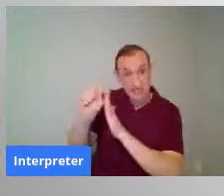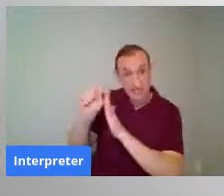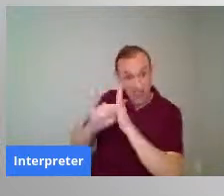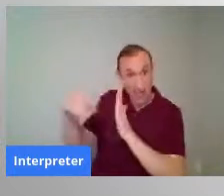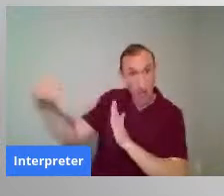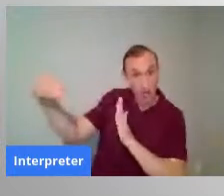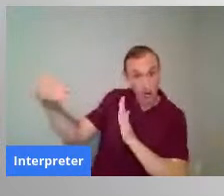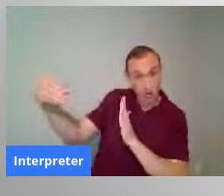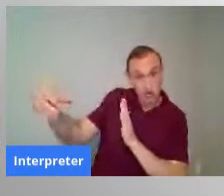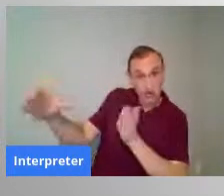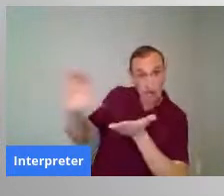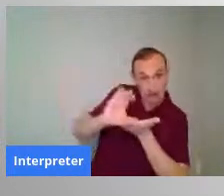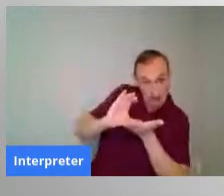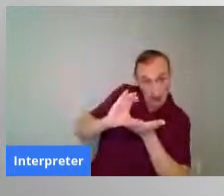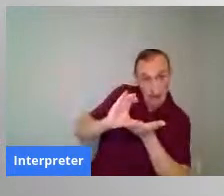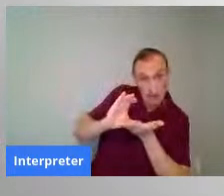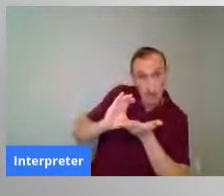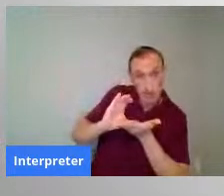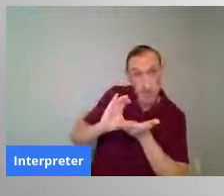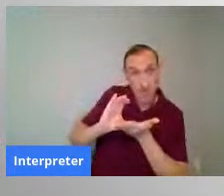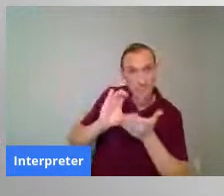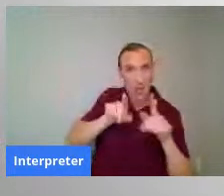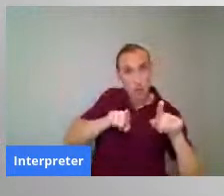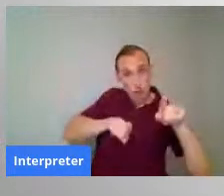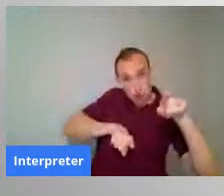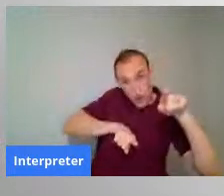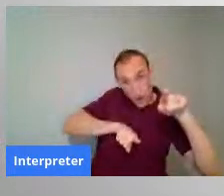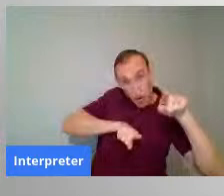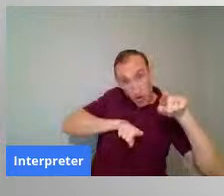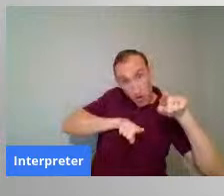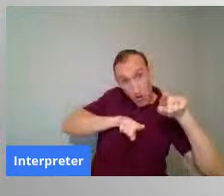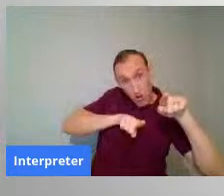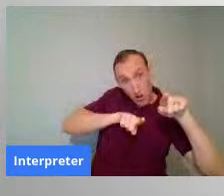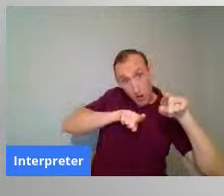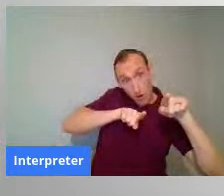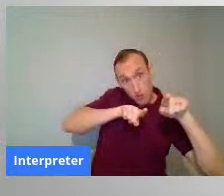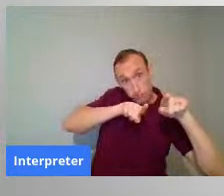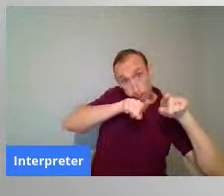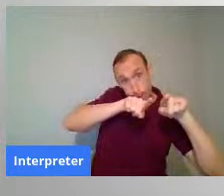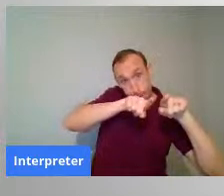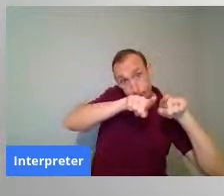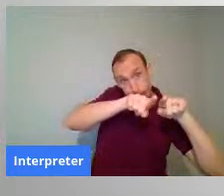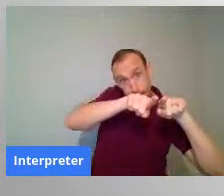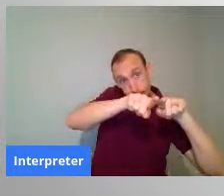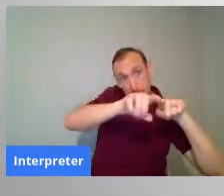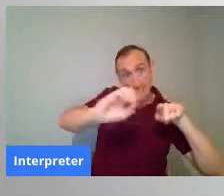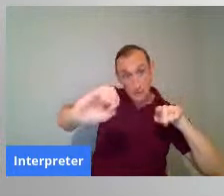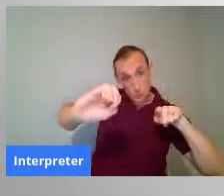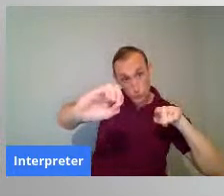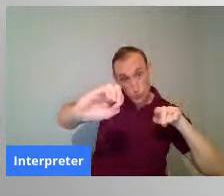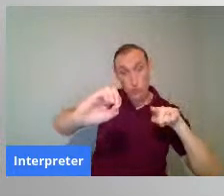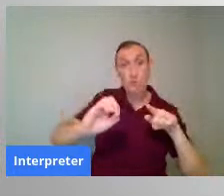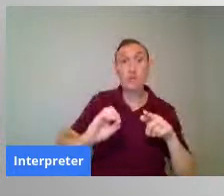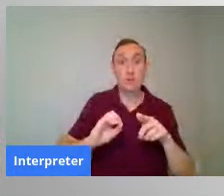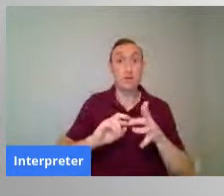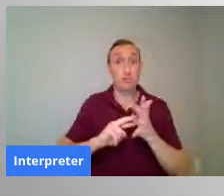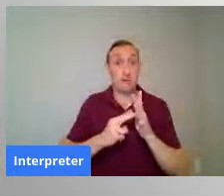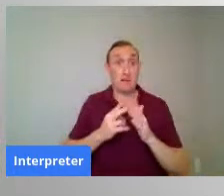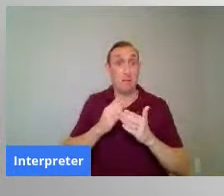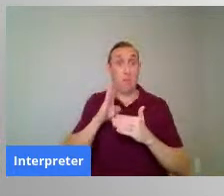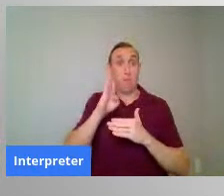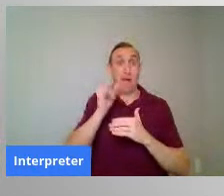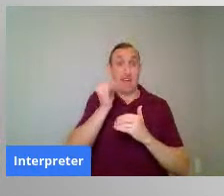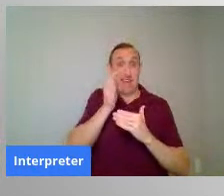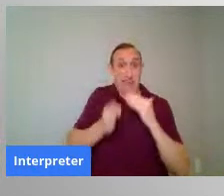closer to zero. And if we add $4 million to that, it's likely, very likely, that at the end of this fiscal year,